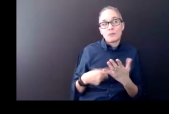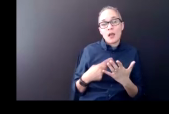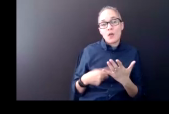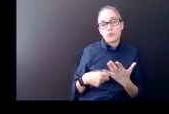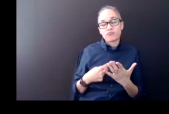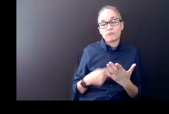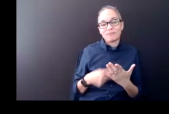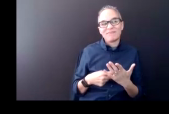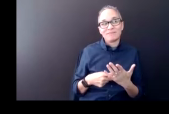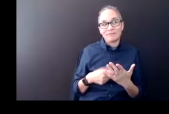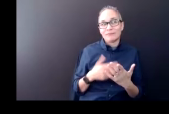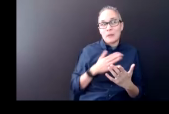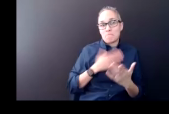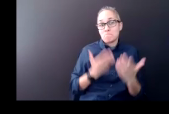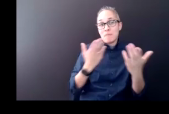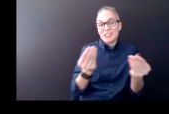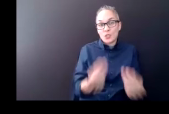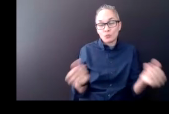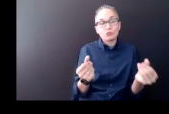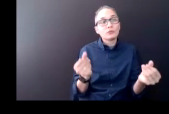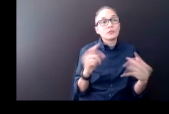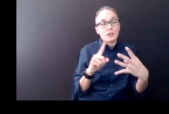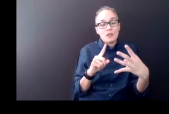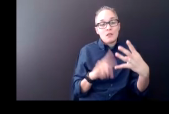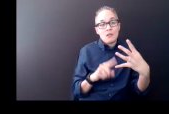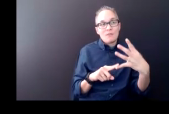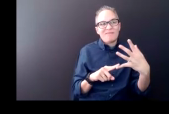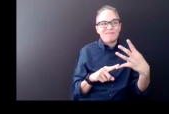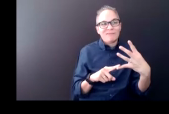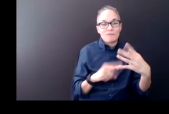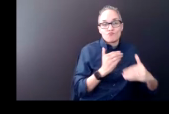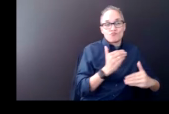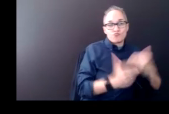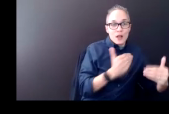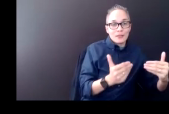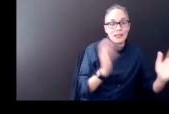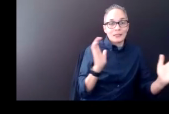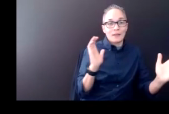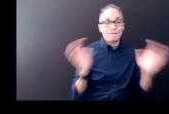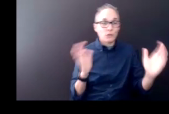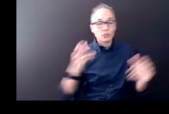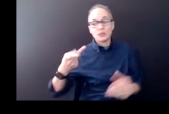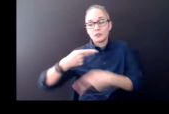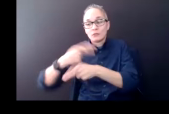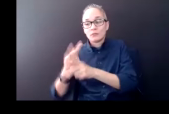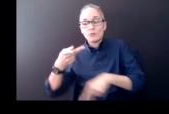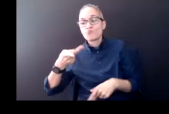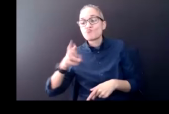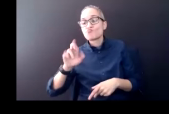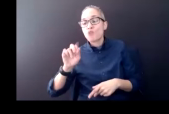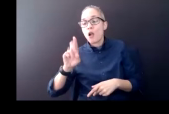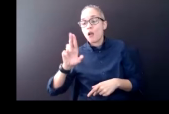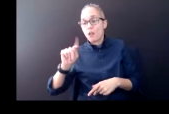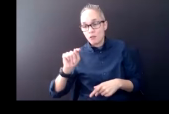my solutions a little bit more, is like the process versus product. When you think about the process is like the